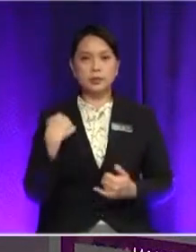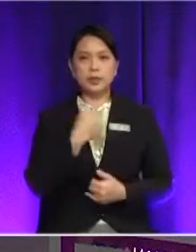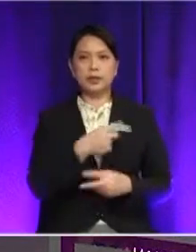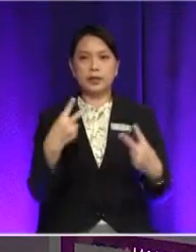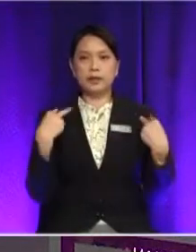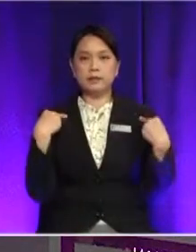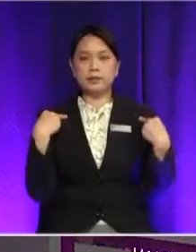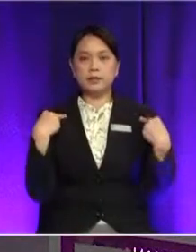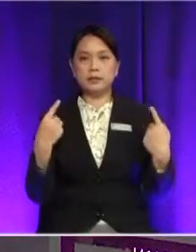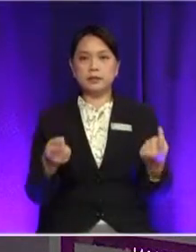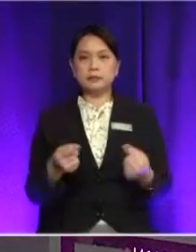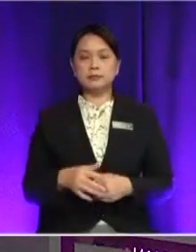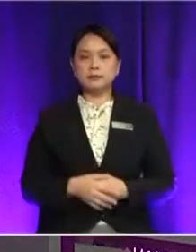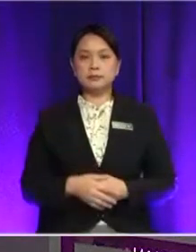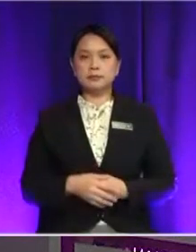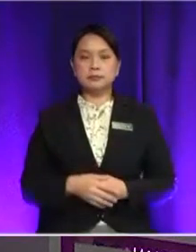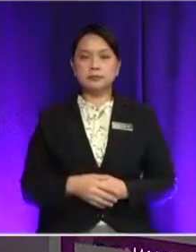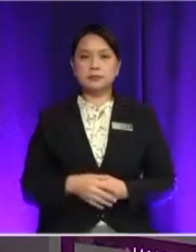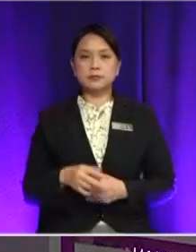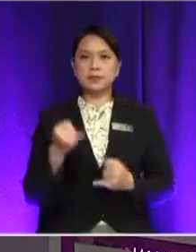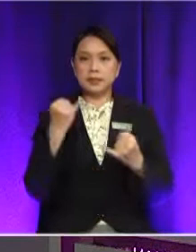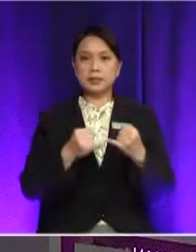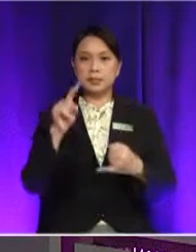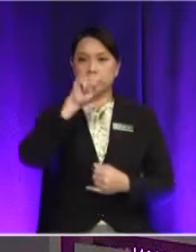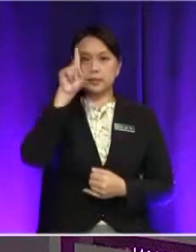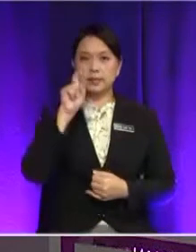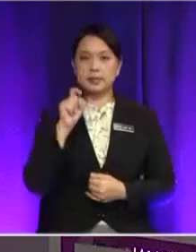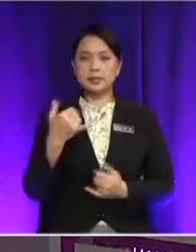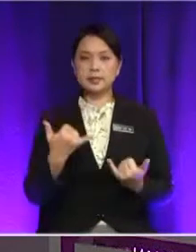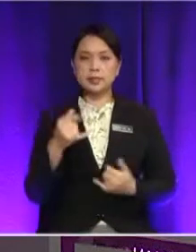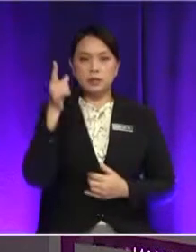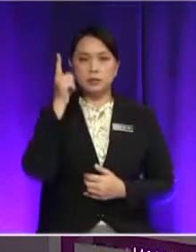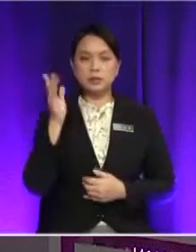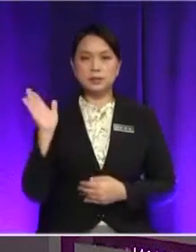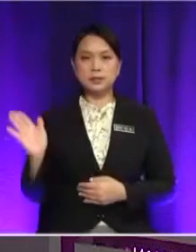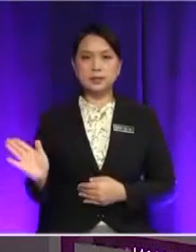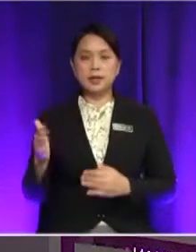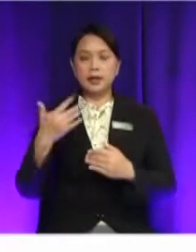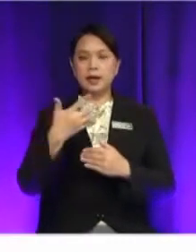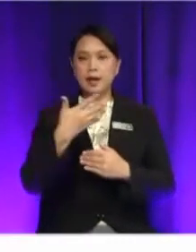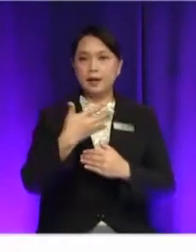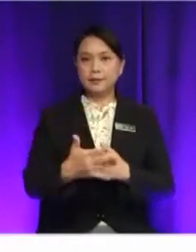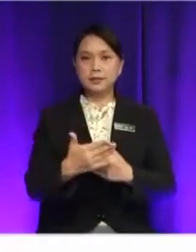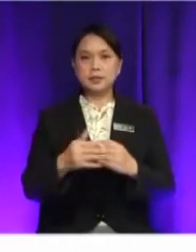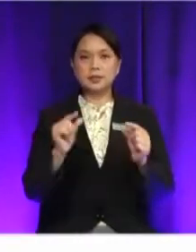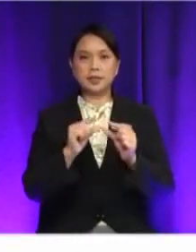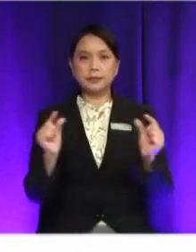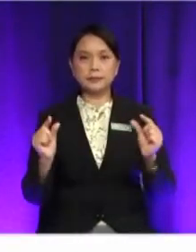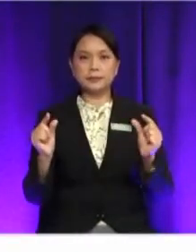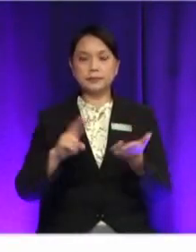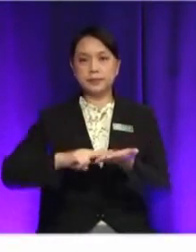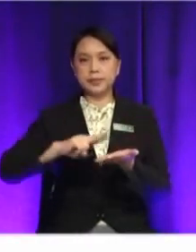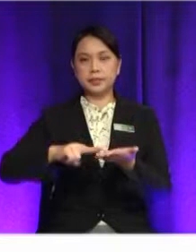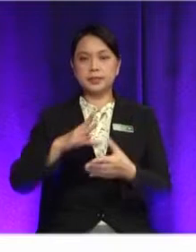last question for today. Now, let us look at the sentence after the gap. Can someone read me the sentence and share me